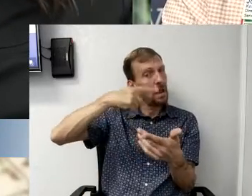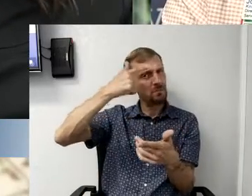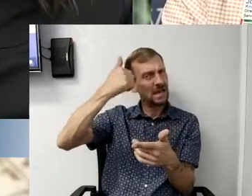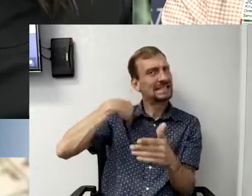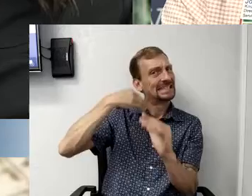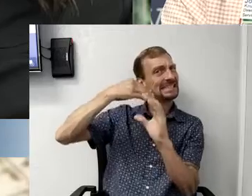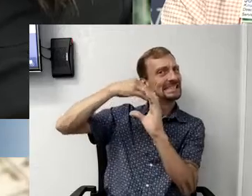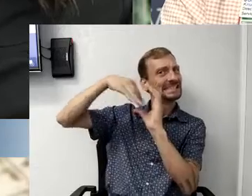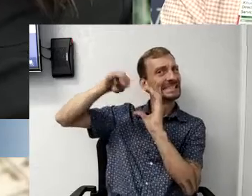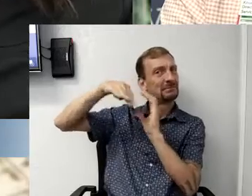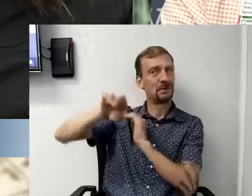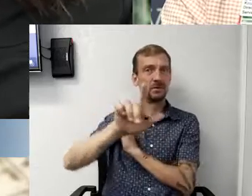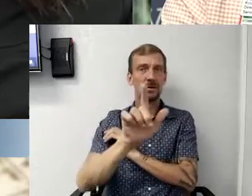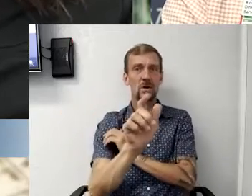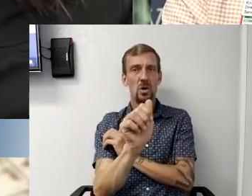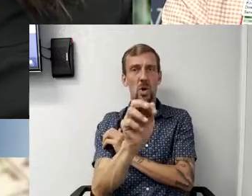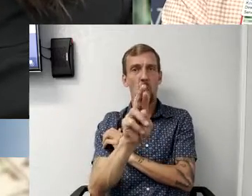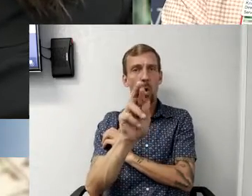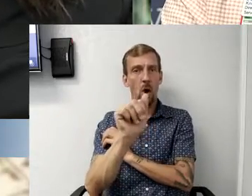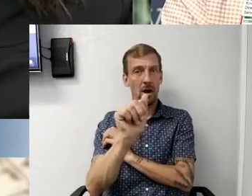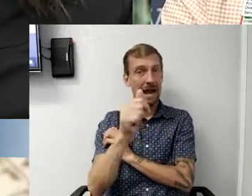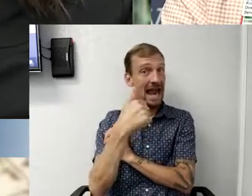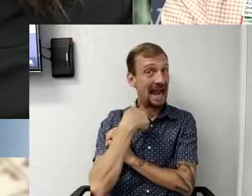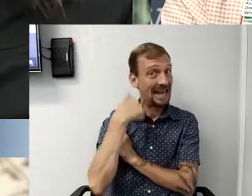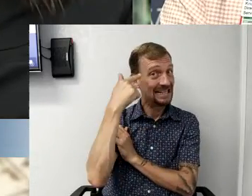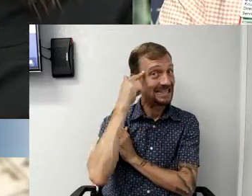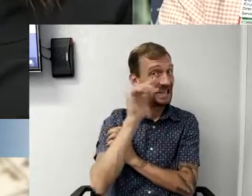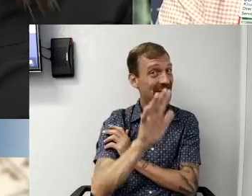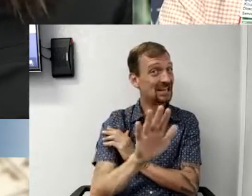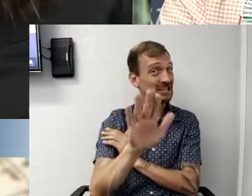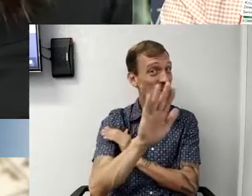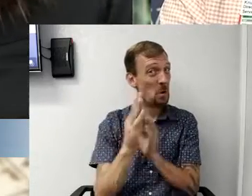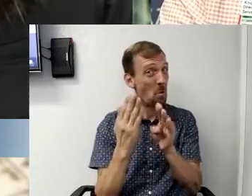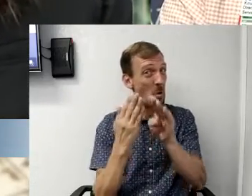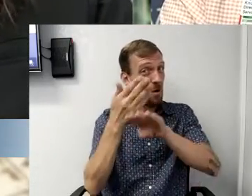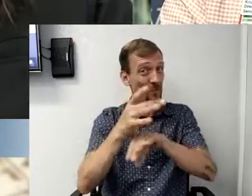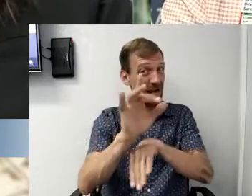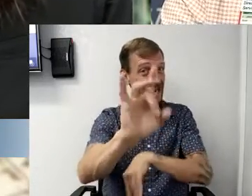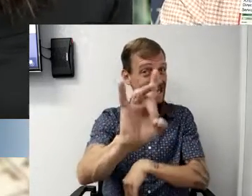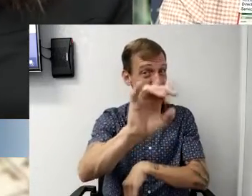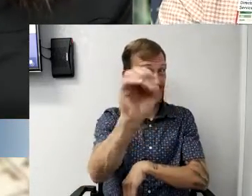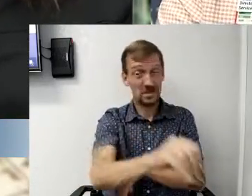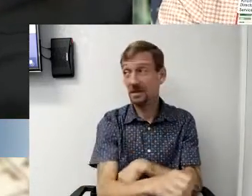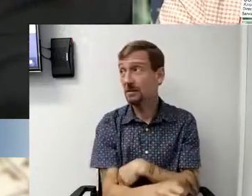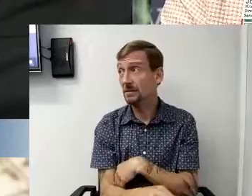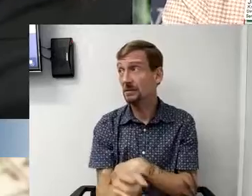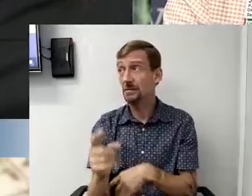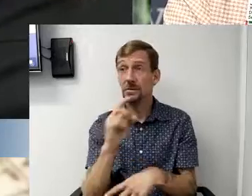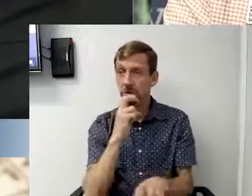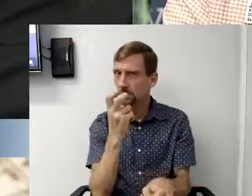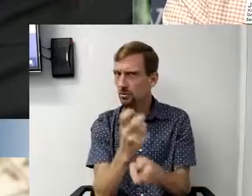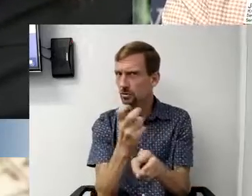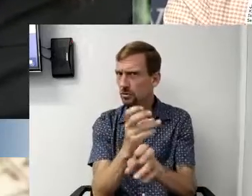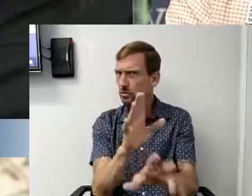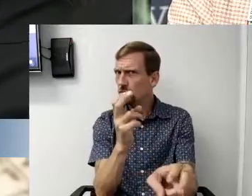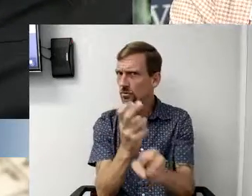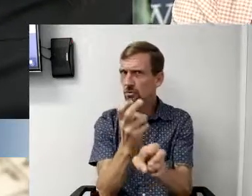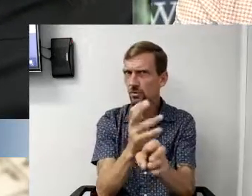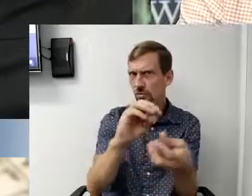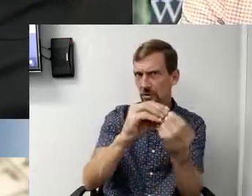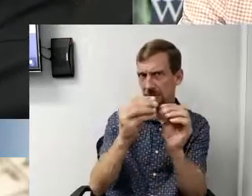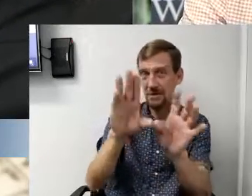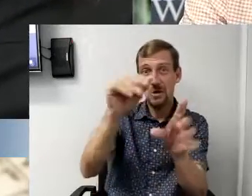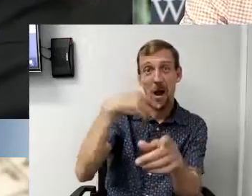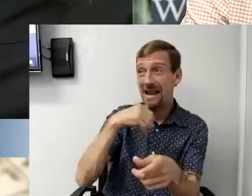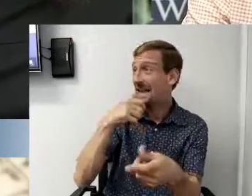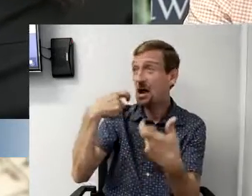about it. It's over 8. Okay, we're going to get that. We'll get that. Let's get that. John's pulling it up right now. Tricky. Sorry, I wasn't trying to